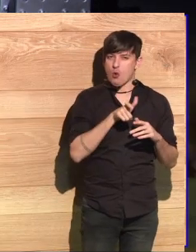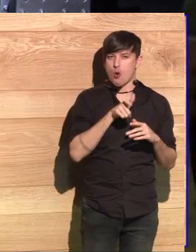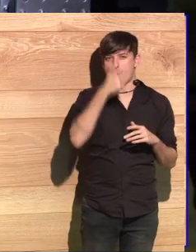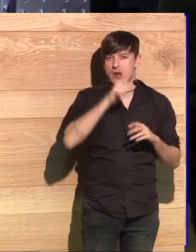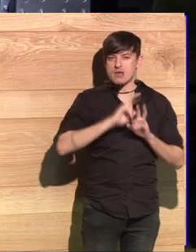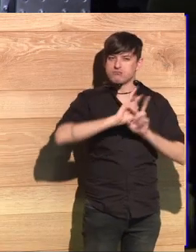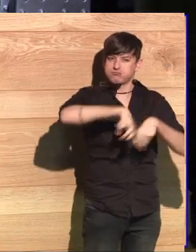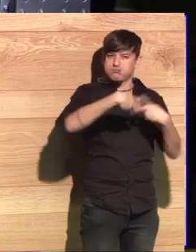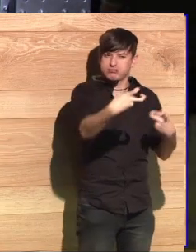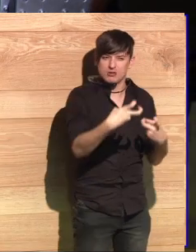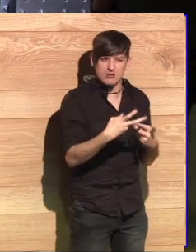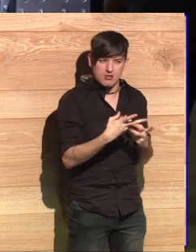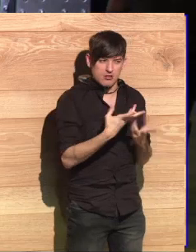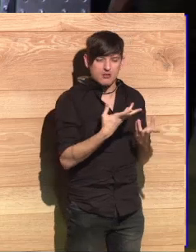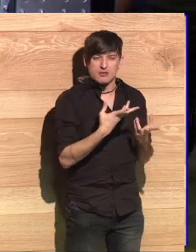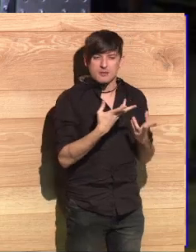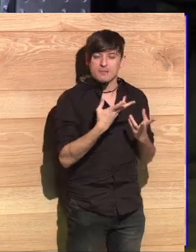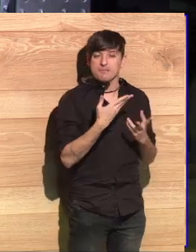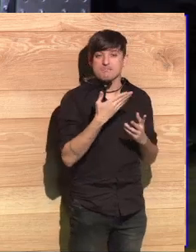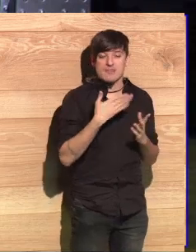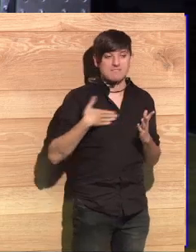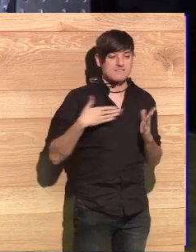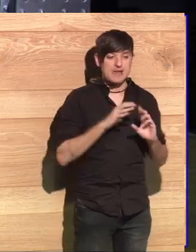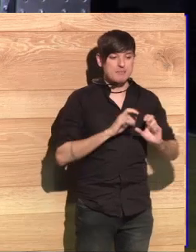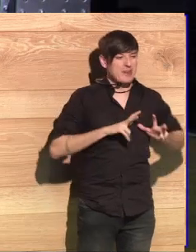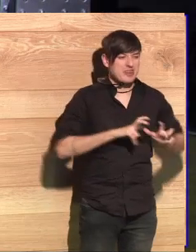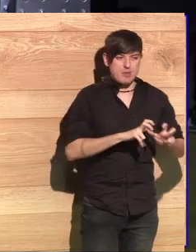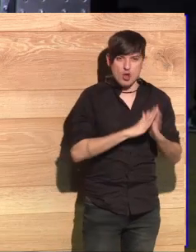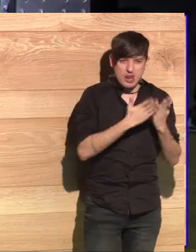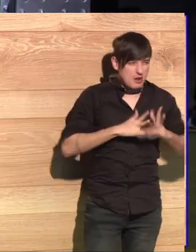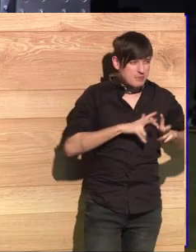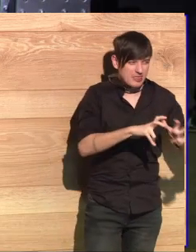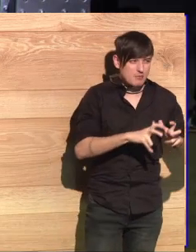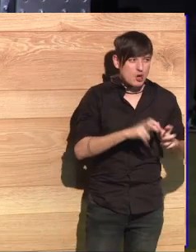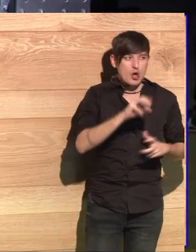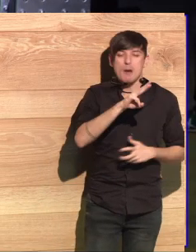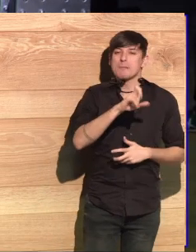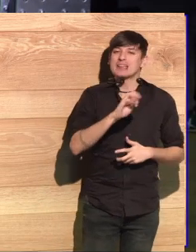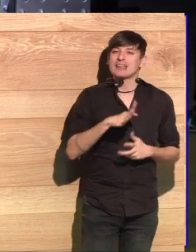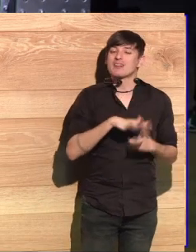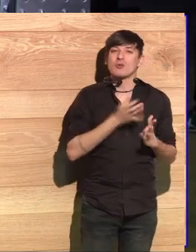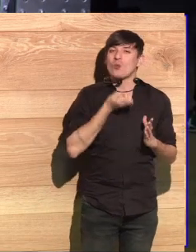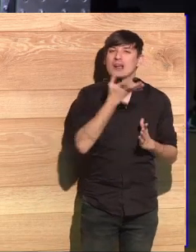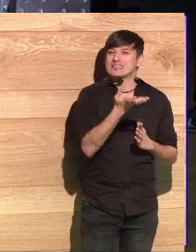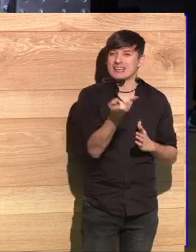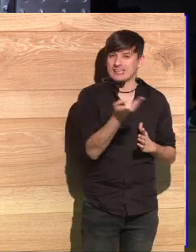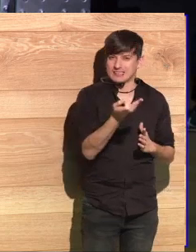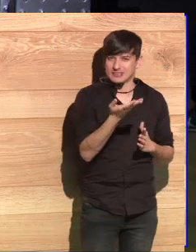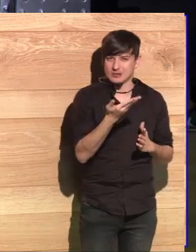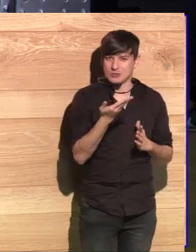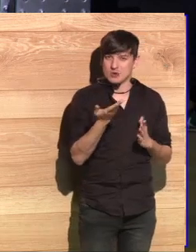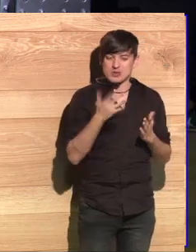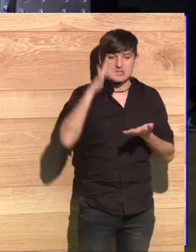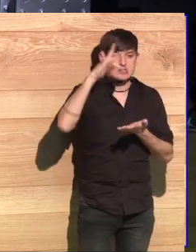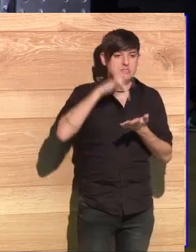man who reinvented himself after having traveled to hell. But I would like to go to the beginning of the book.